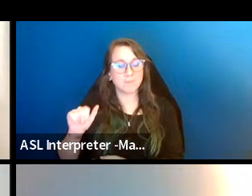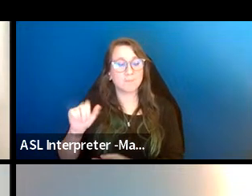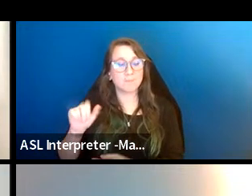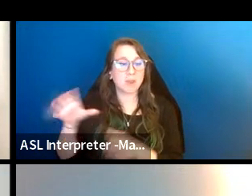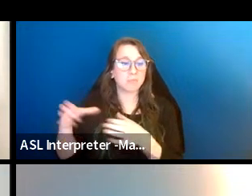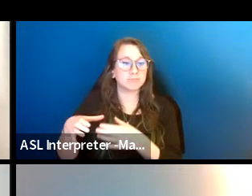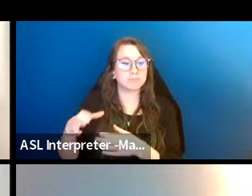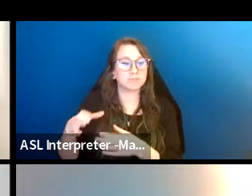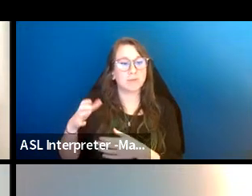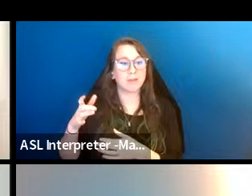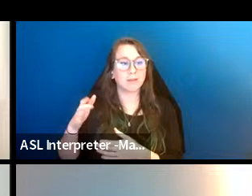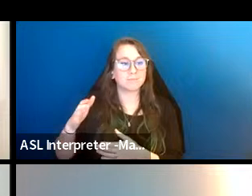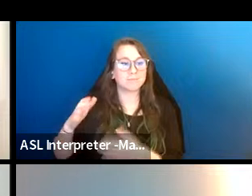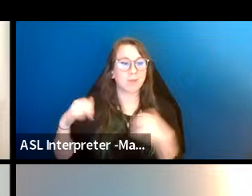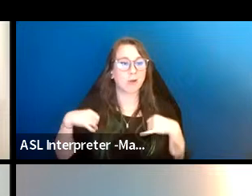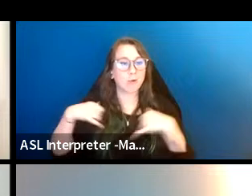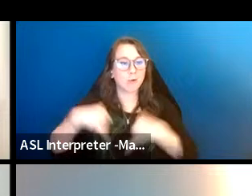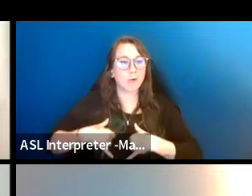coat drive,